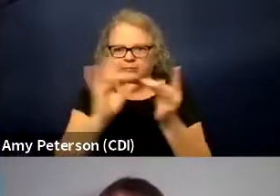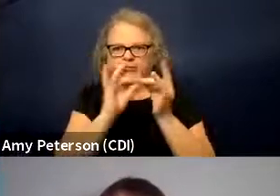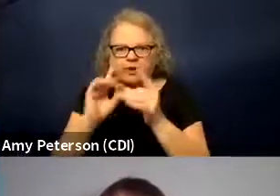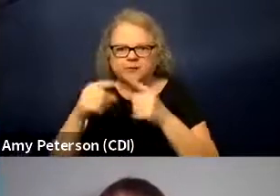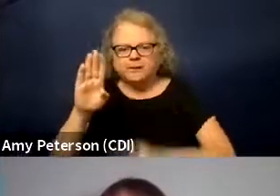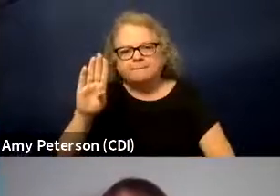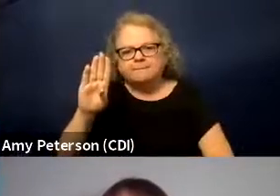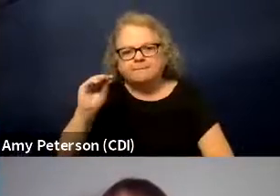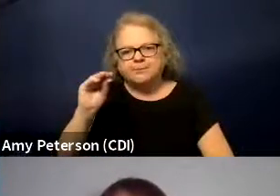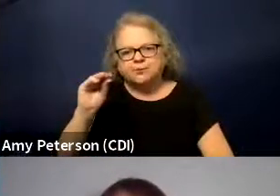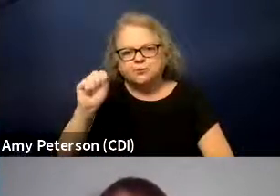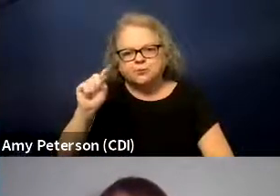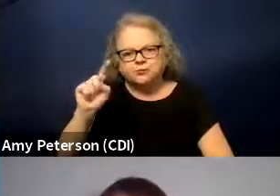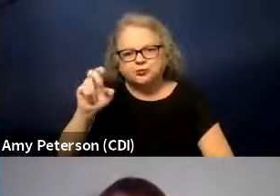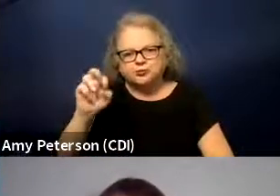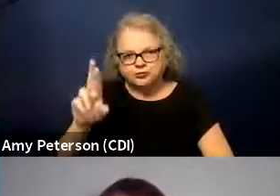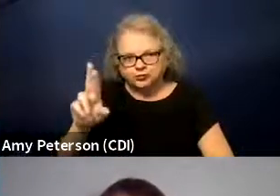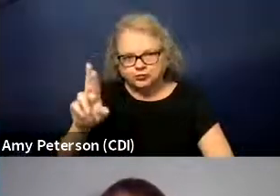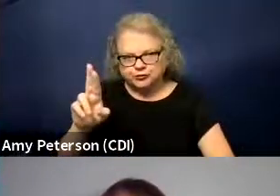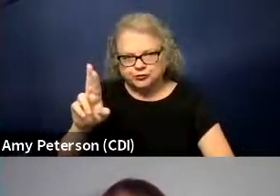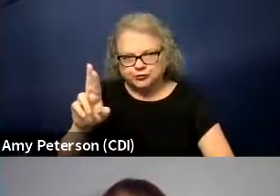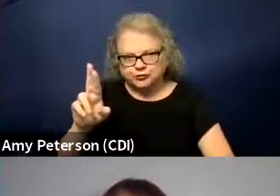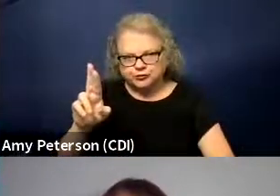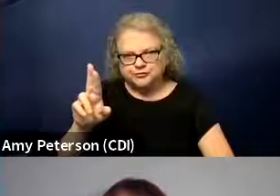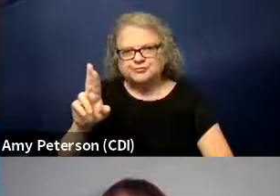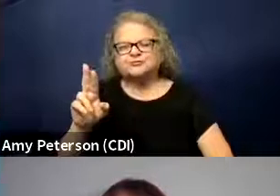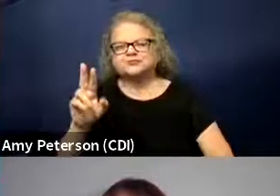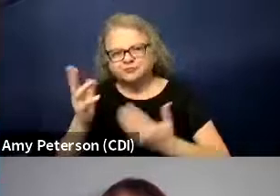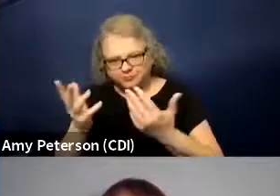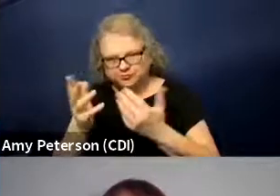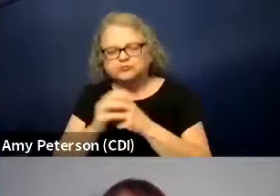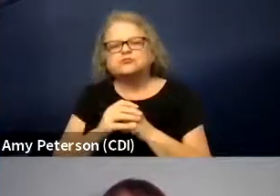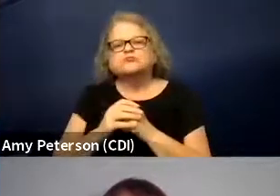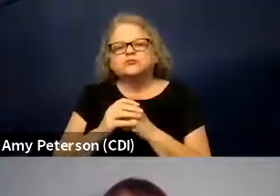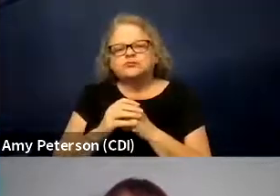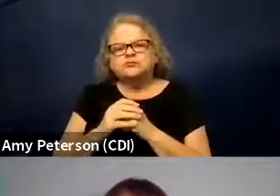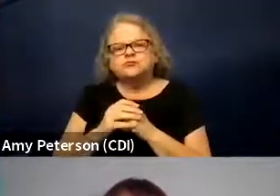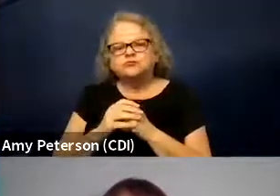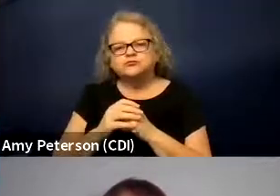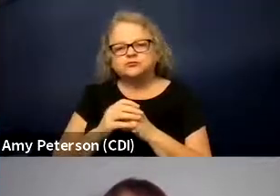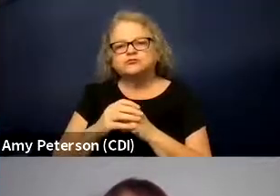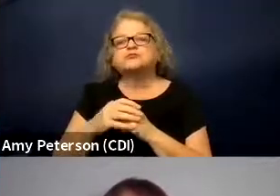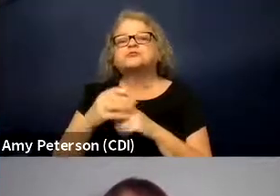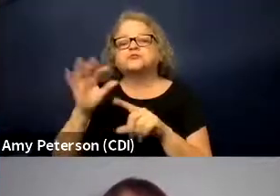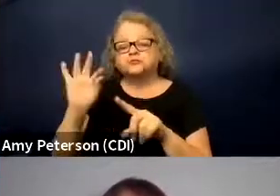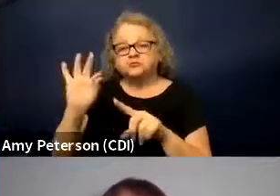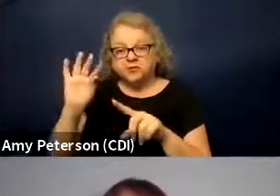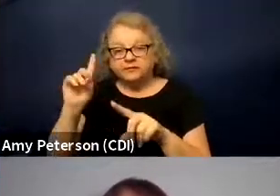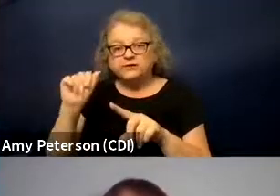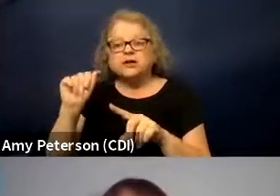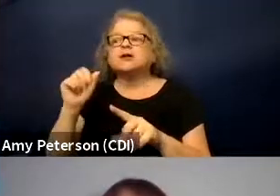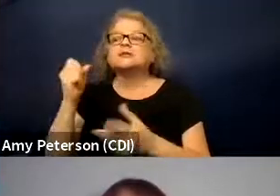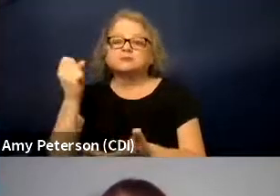Right now, the FDA has authorized use of a 3rd dose in people who are